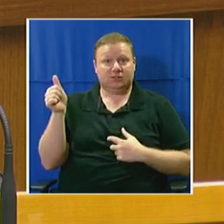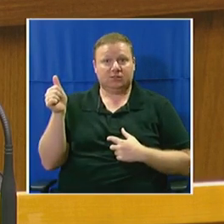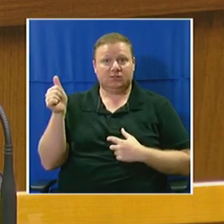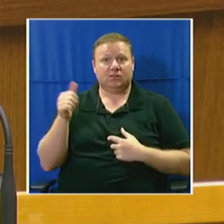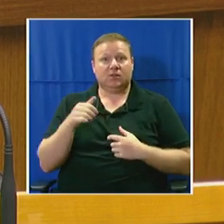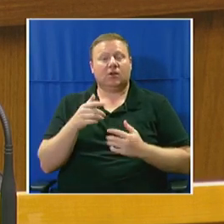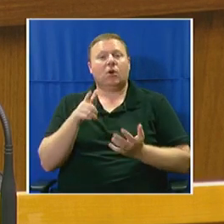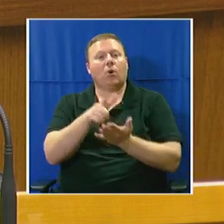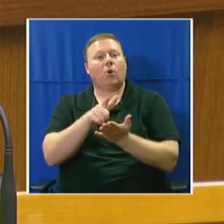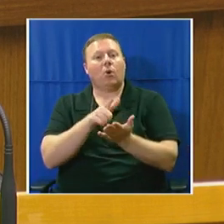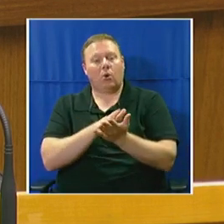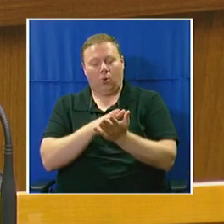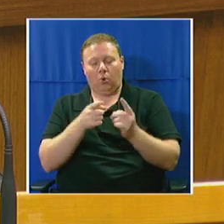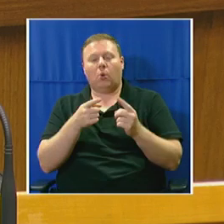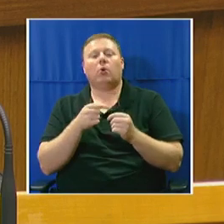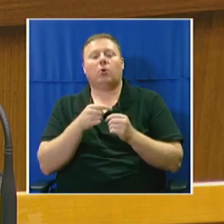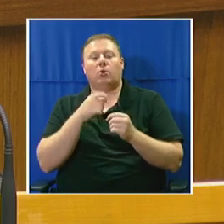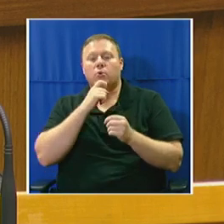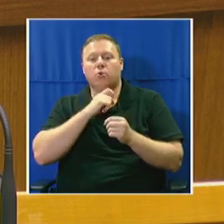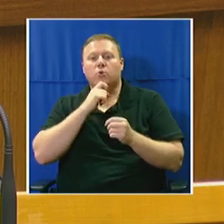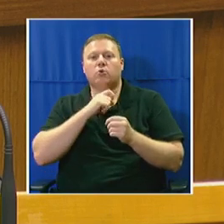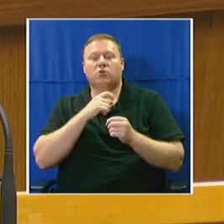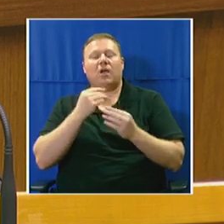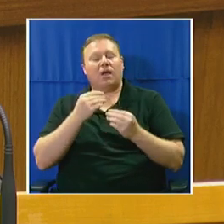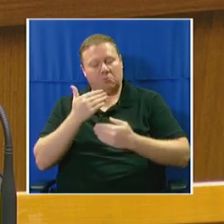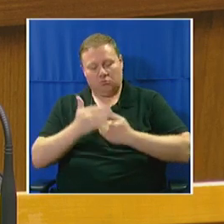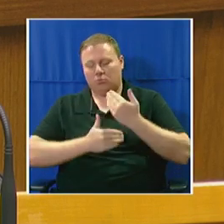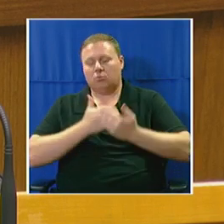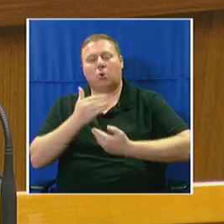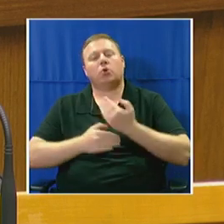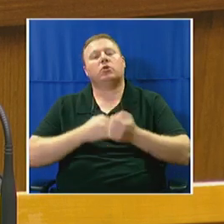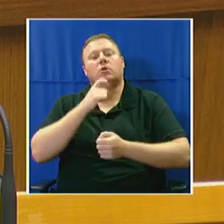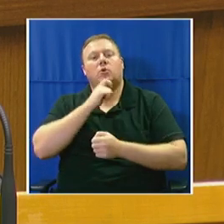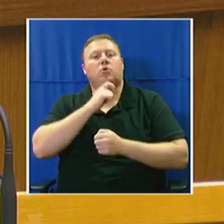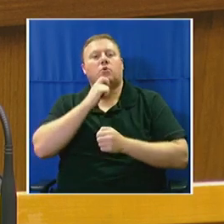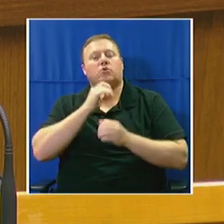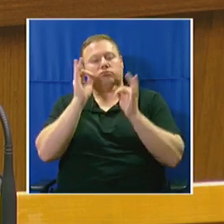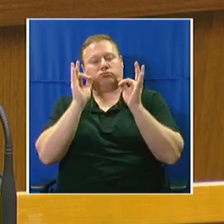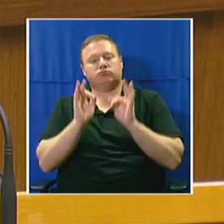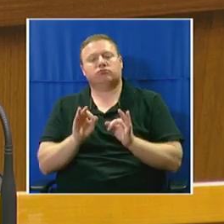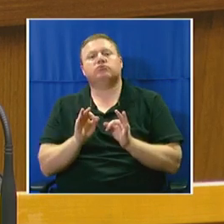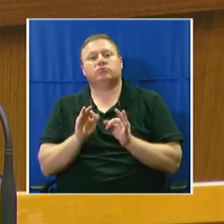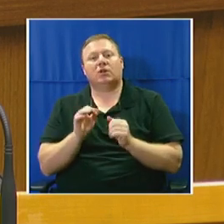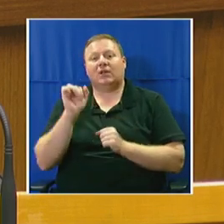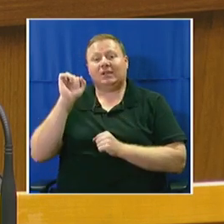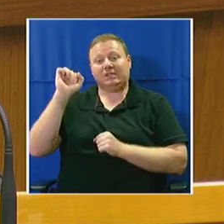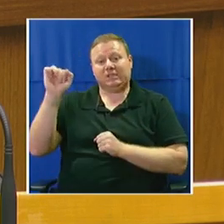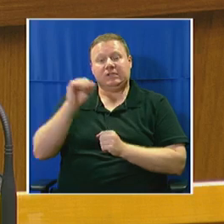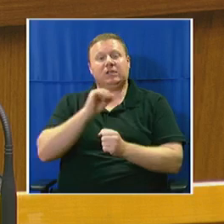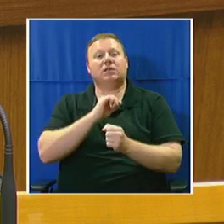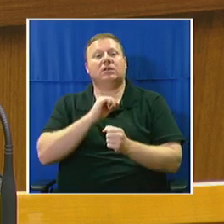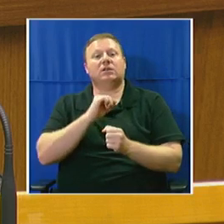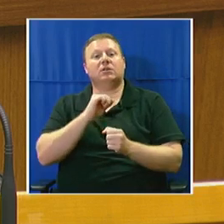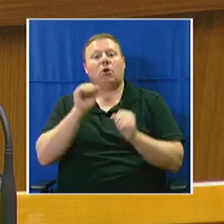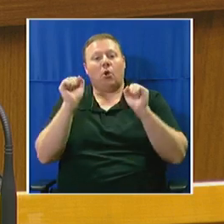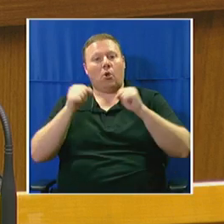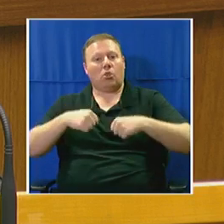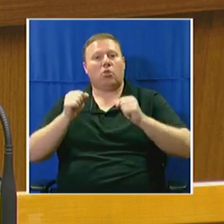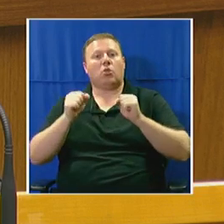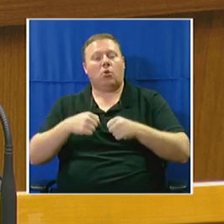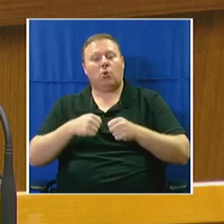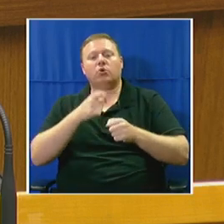ifp thank you honorable house chair the can be no doubt that the